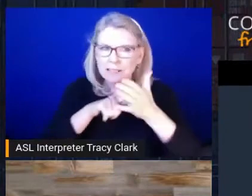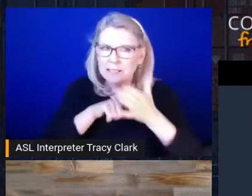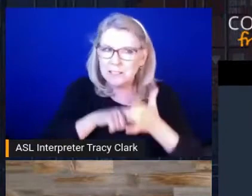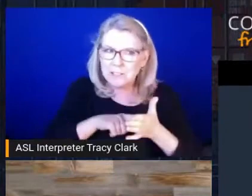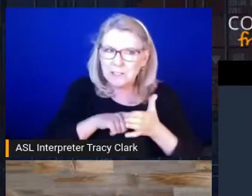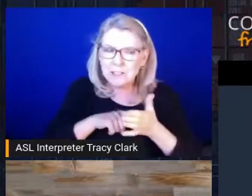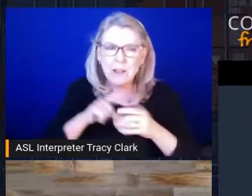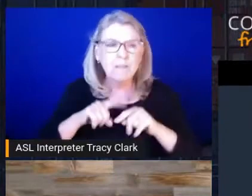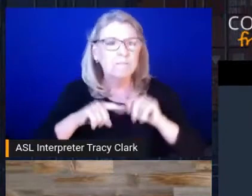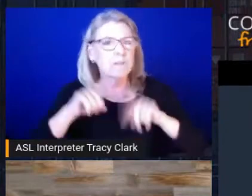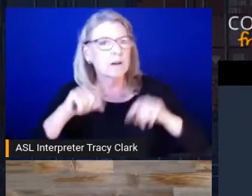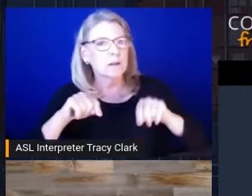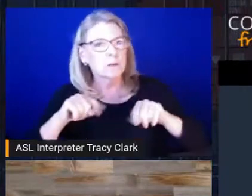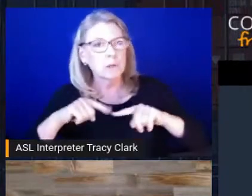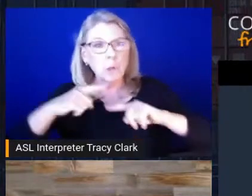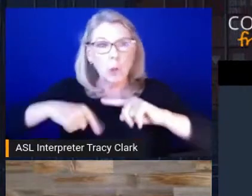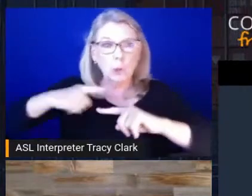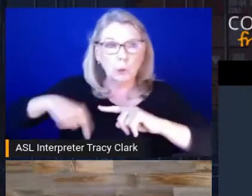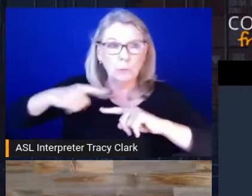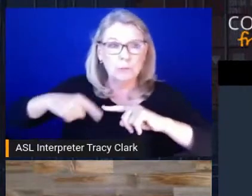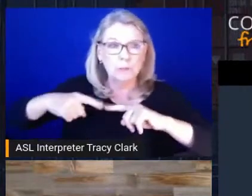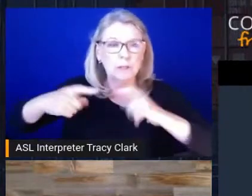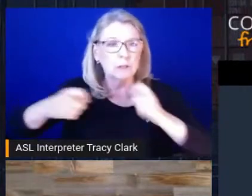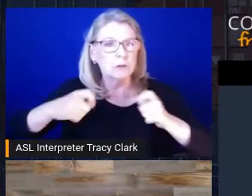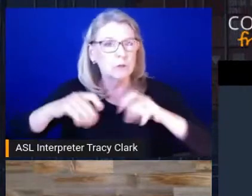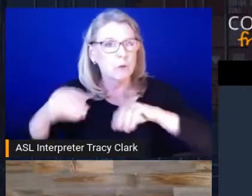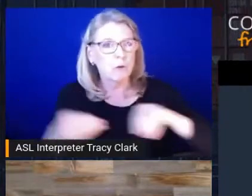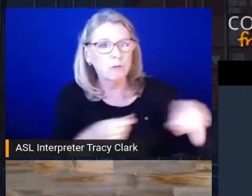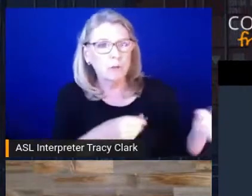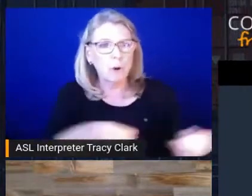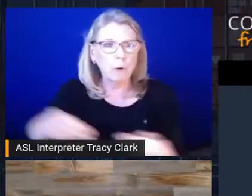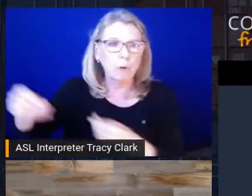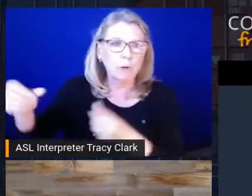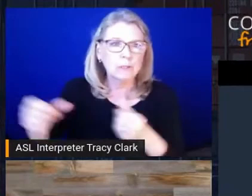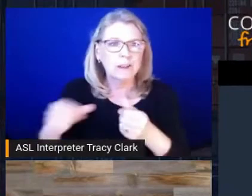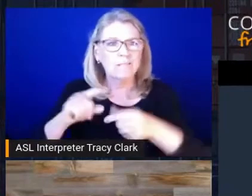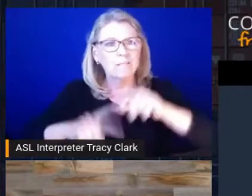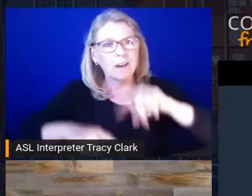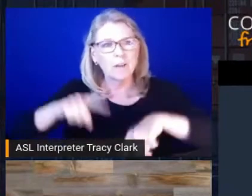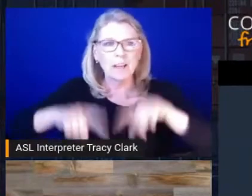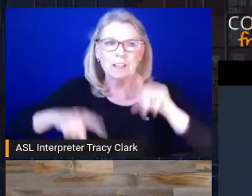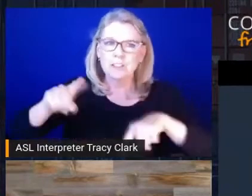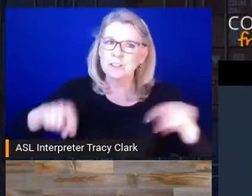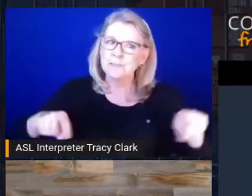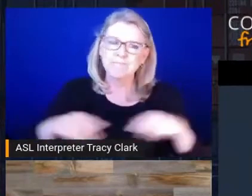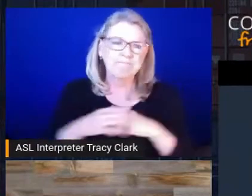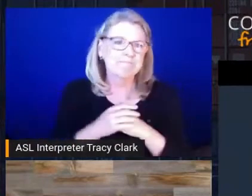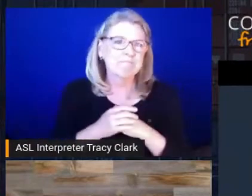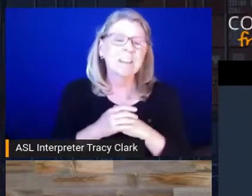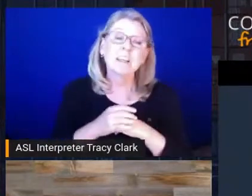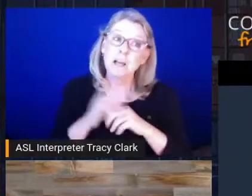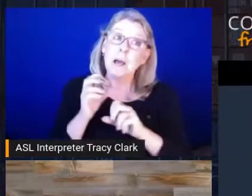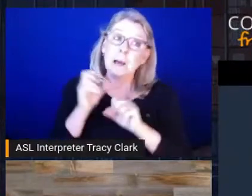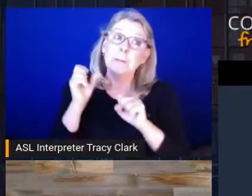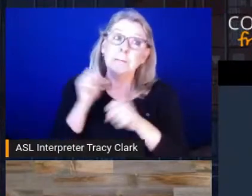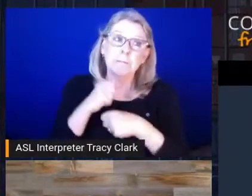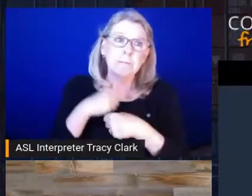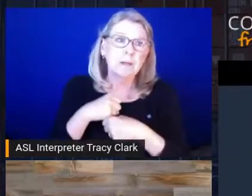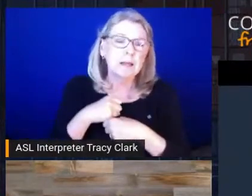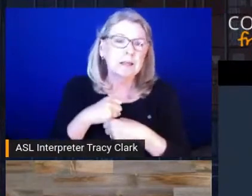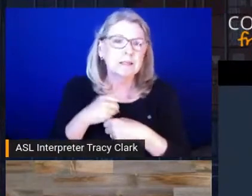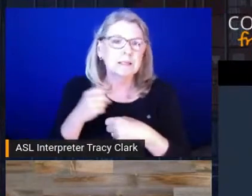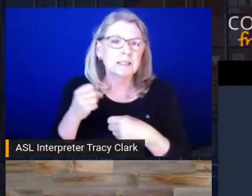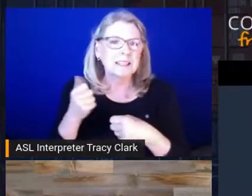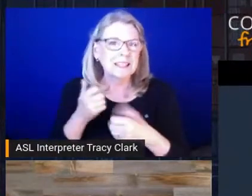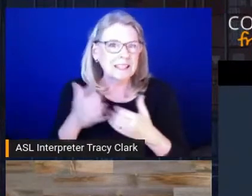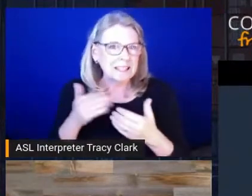and enumerations. This promotes a lot of copy paste and makes manifests kind of error prone and very